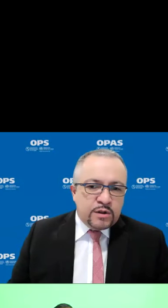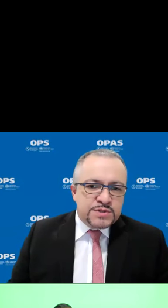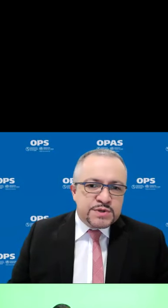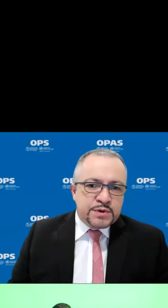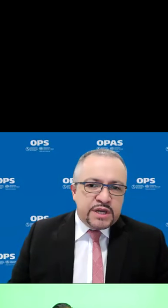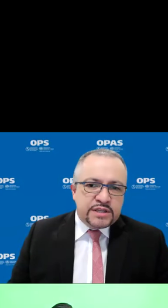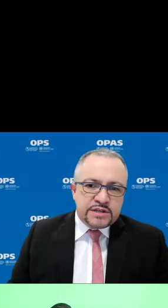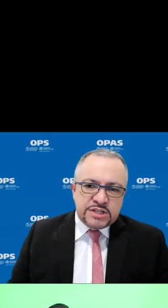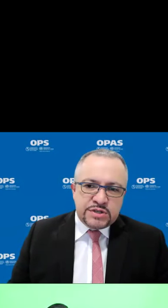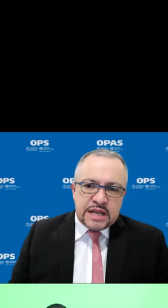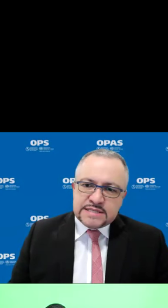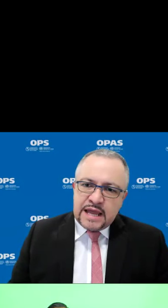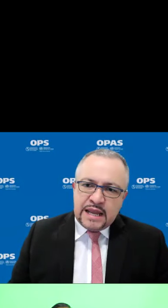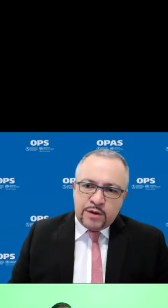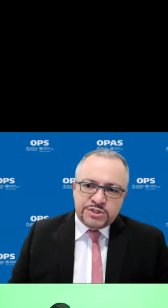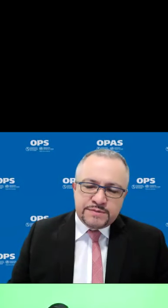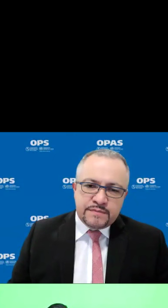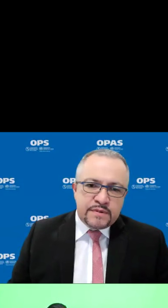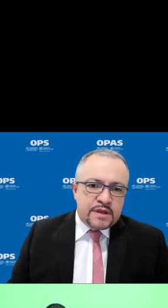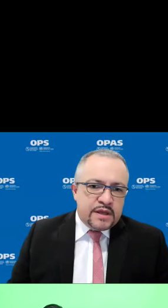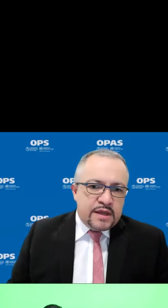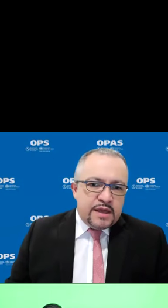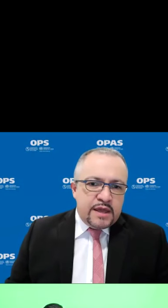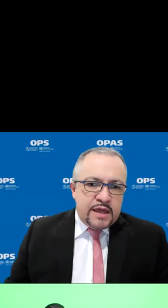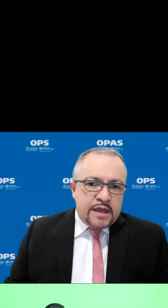and also international sign language.